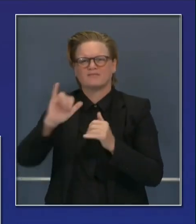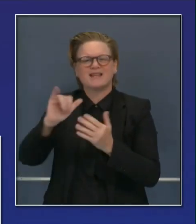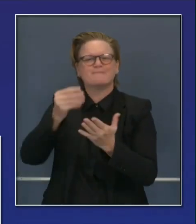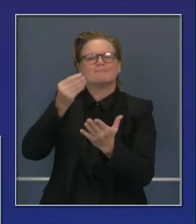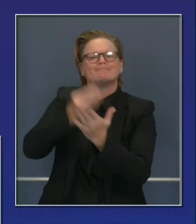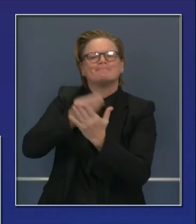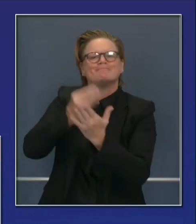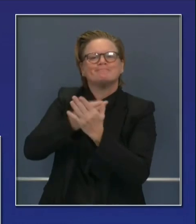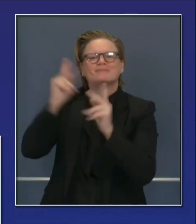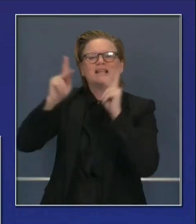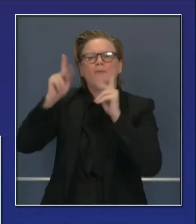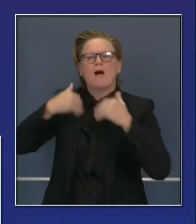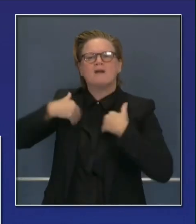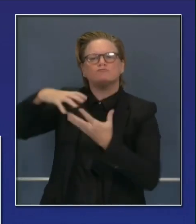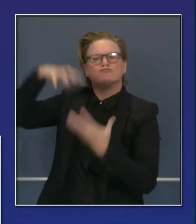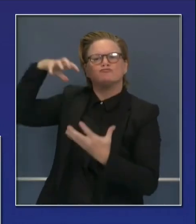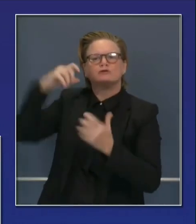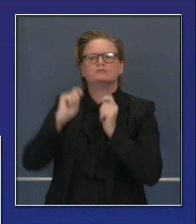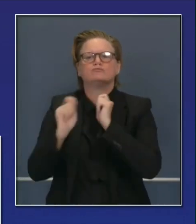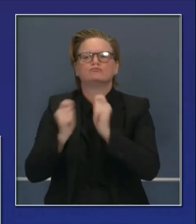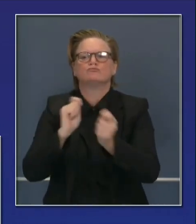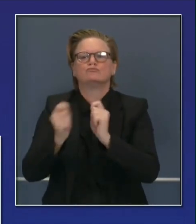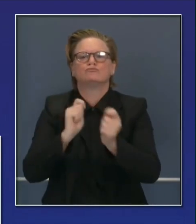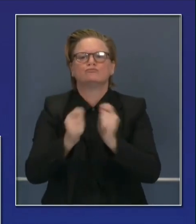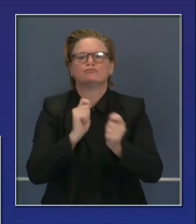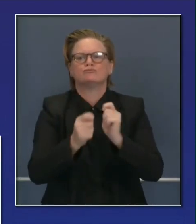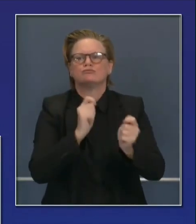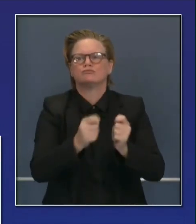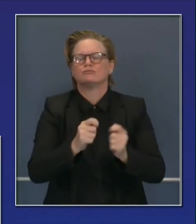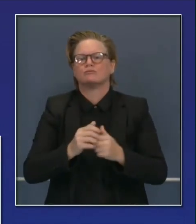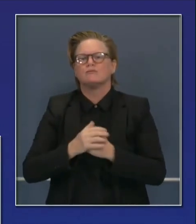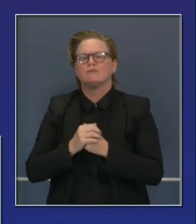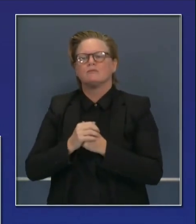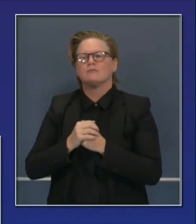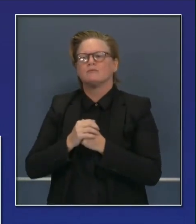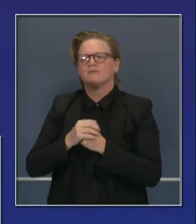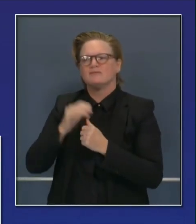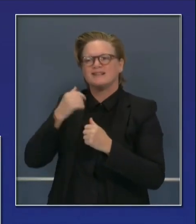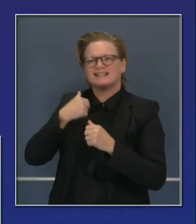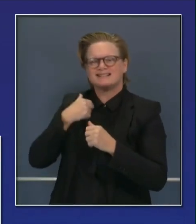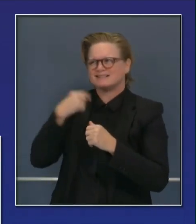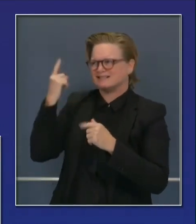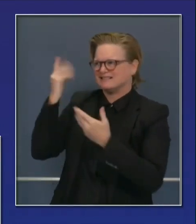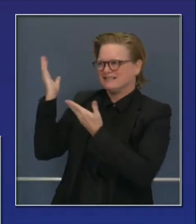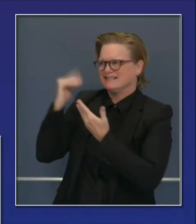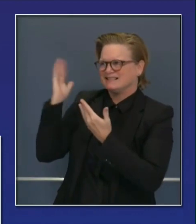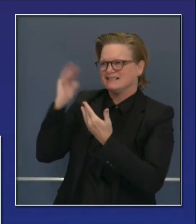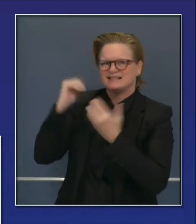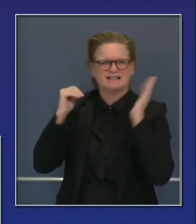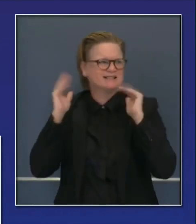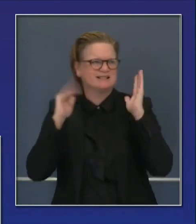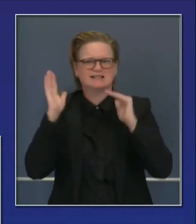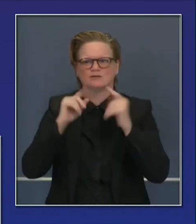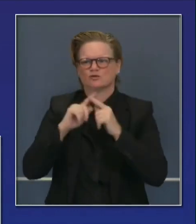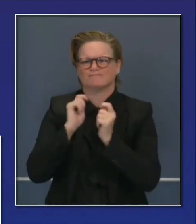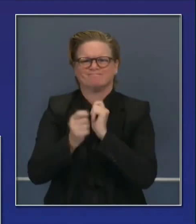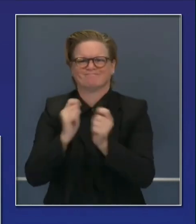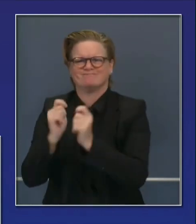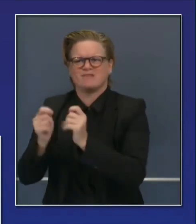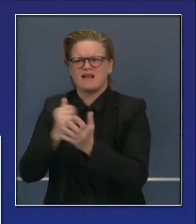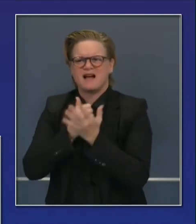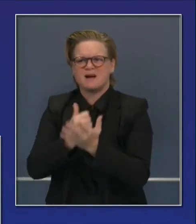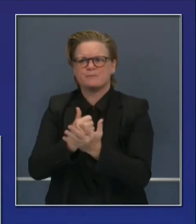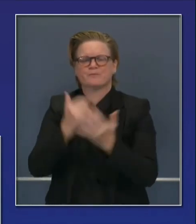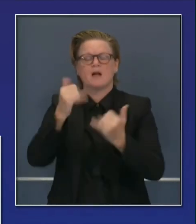of these things in the coming days, weeks, and certainly months. Food resources have also become top of mind